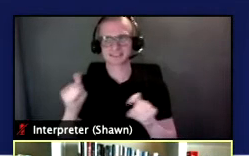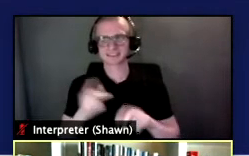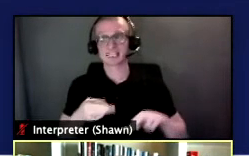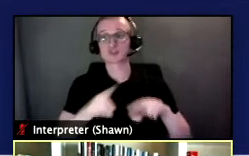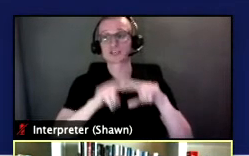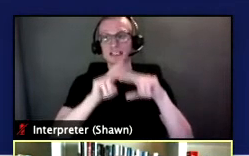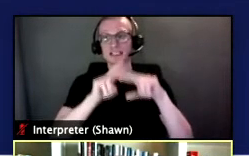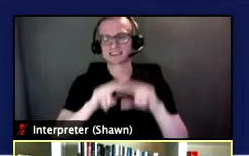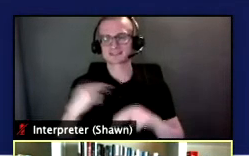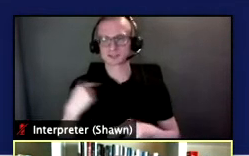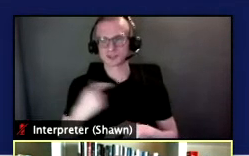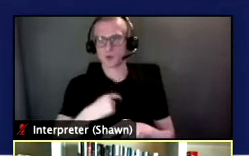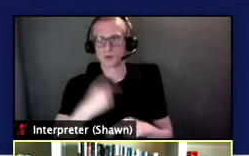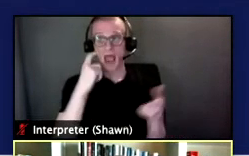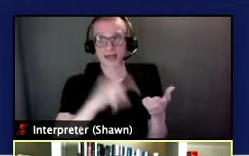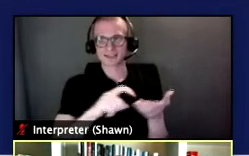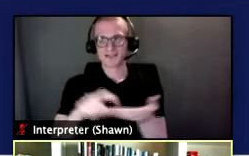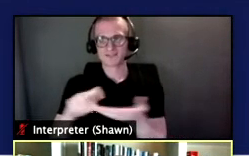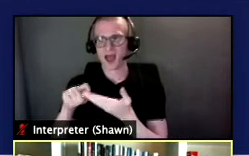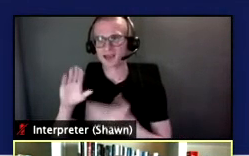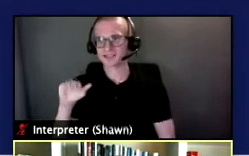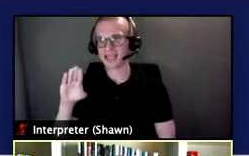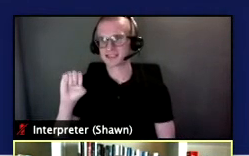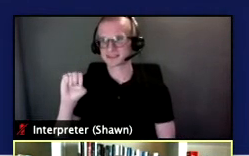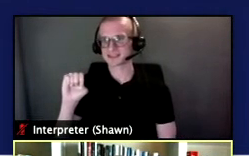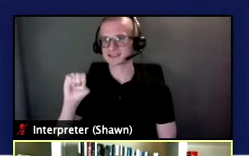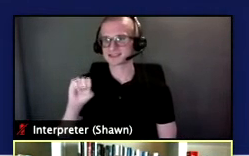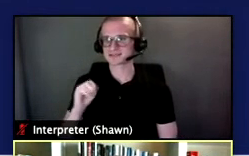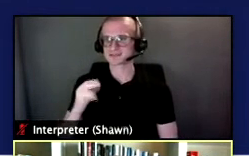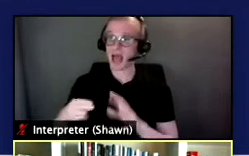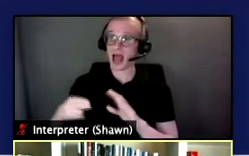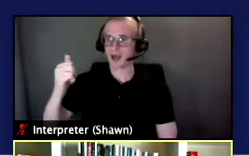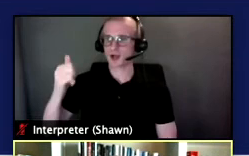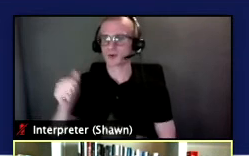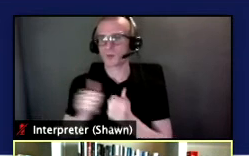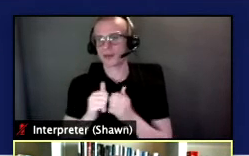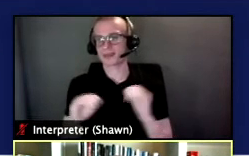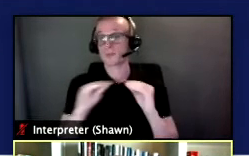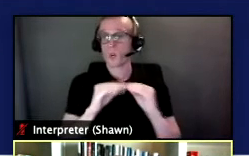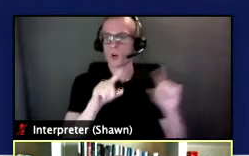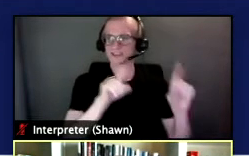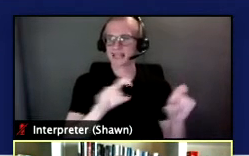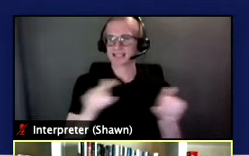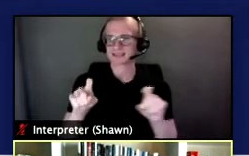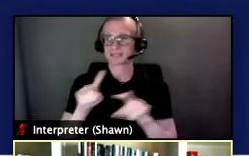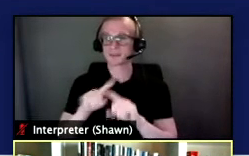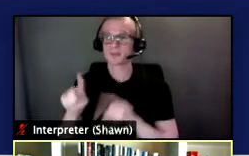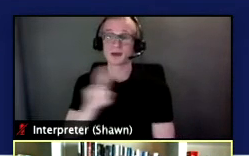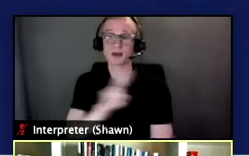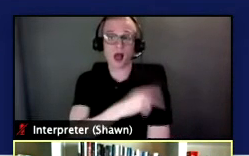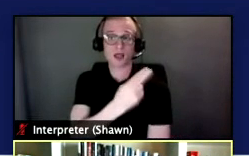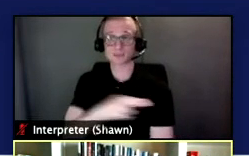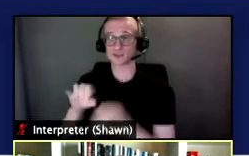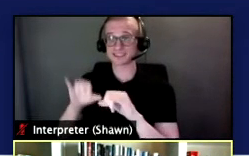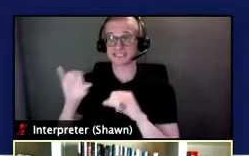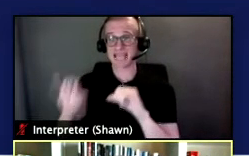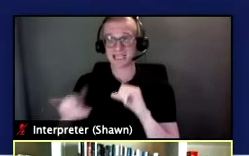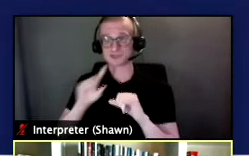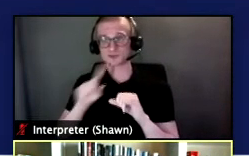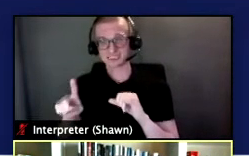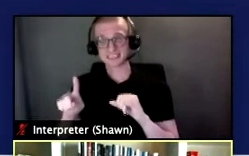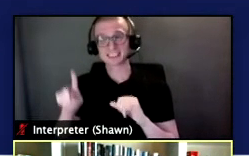cases and higher numbers of cases with those high numbers of testing. But the hospitalizations should really be